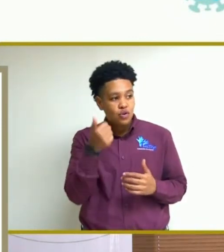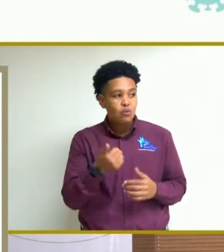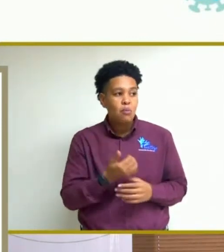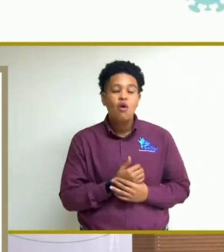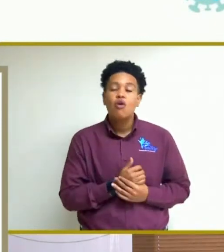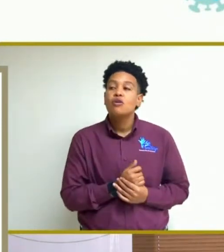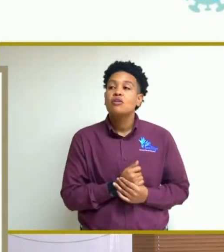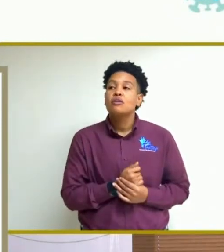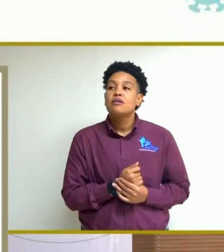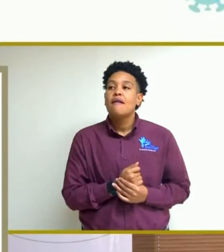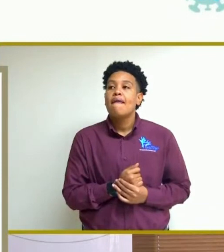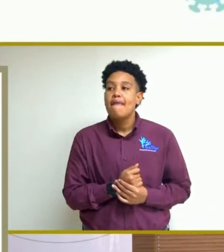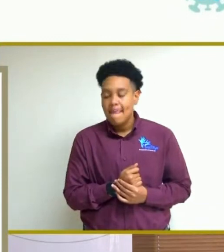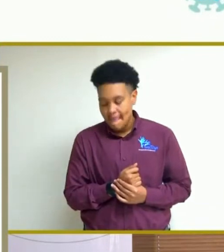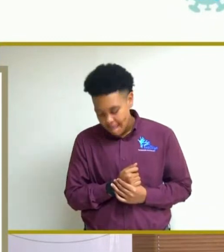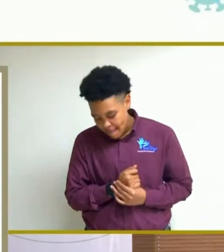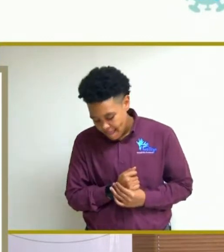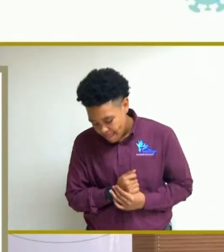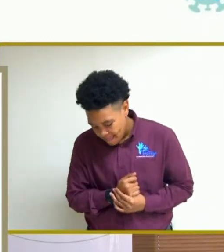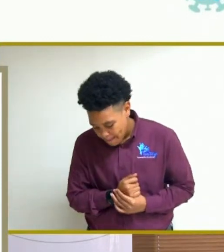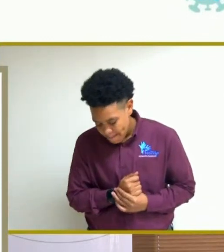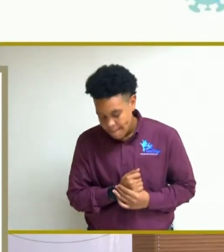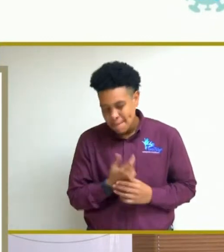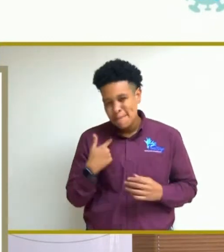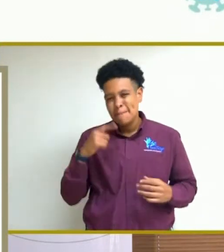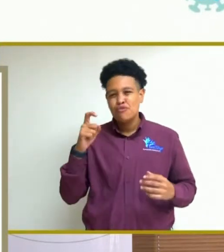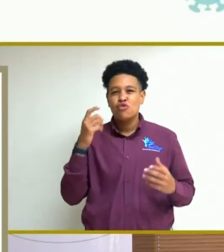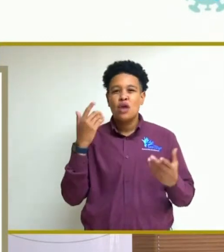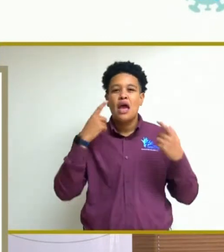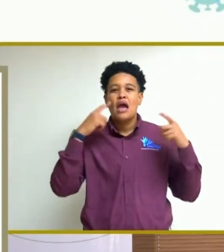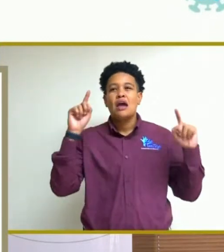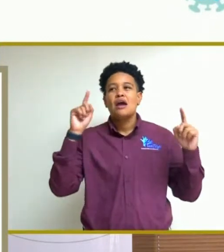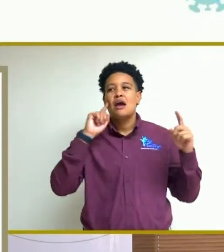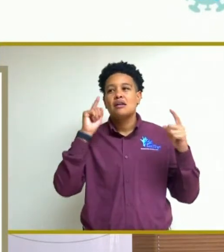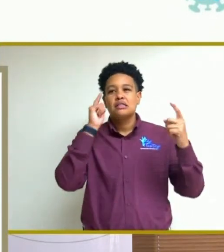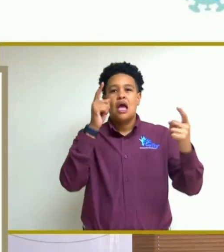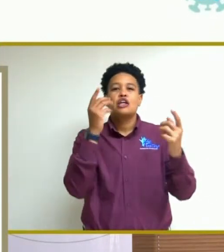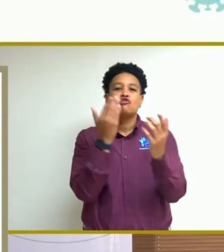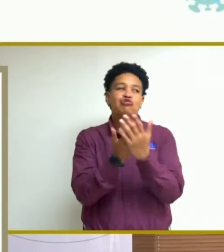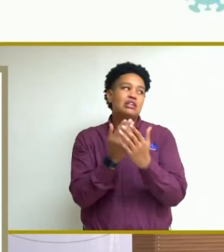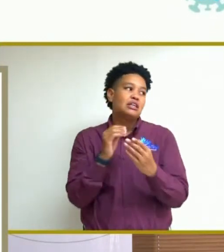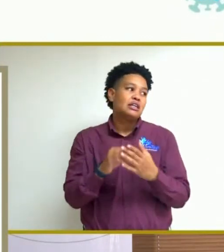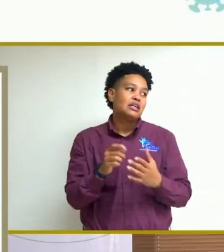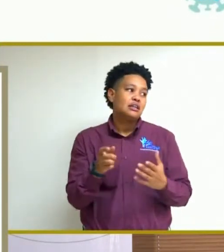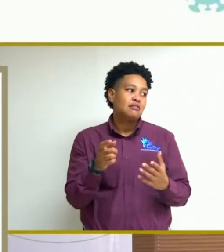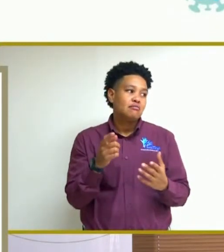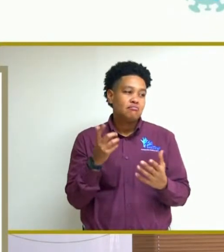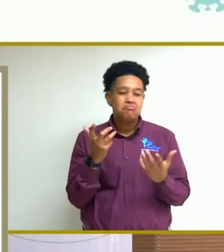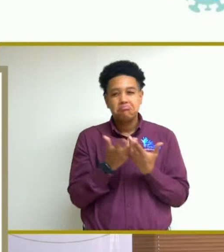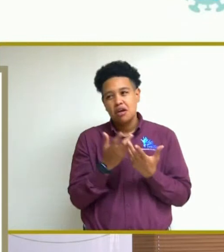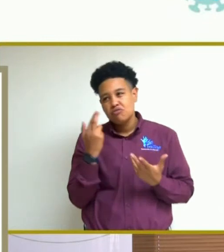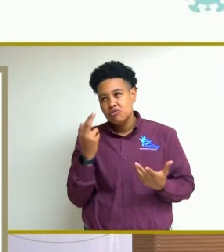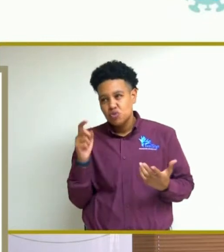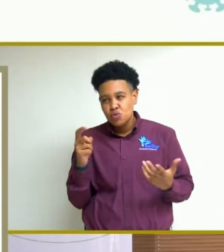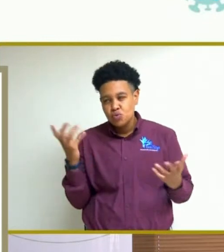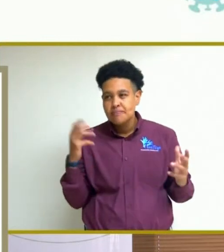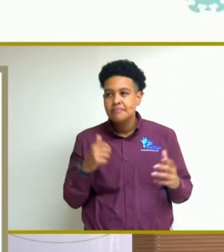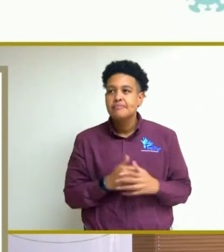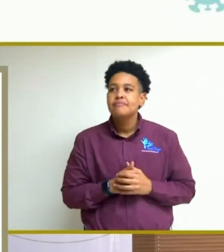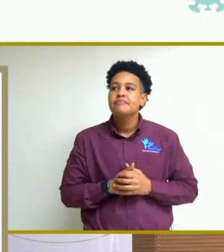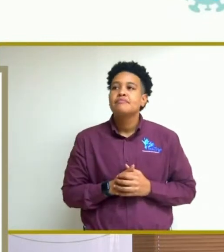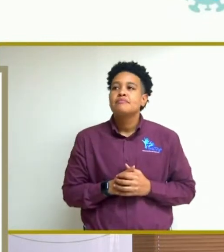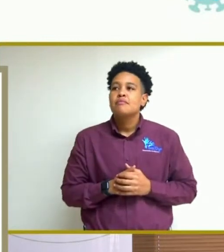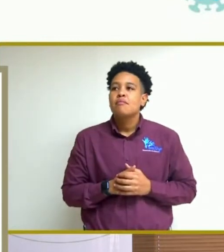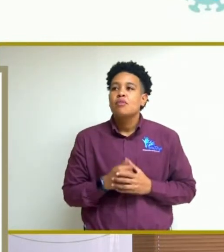Wednesday. So we should achieve this target within reason. We